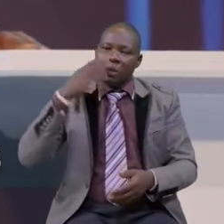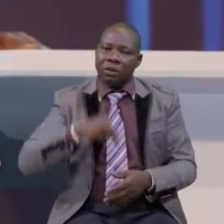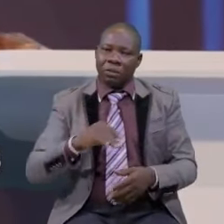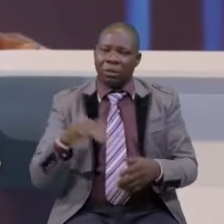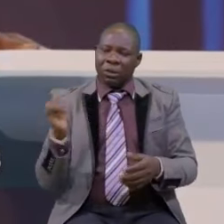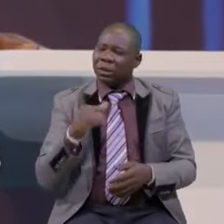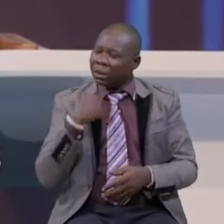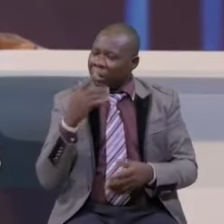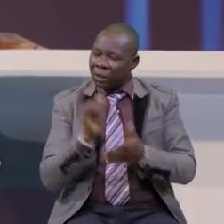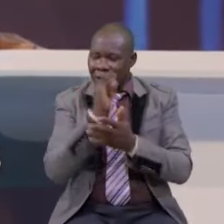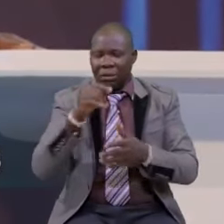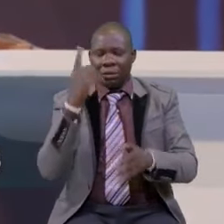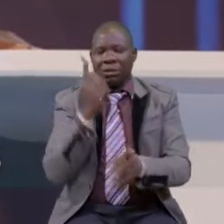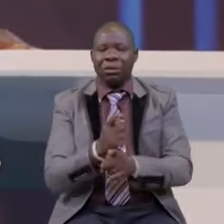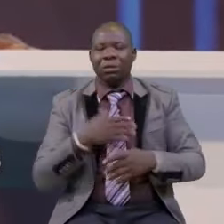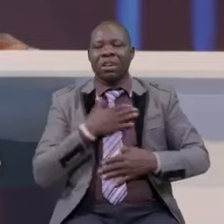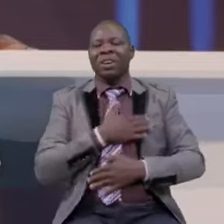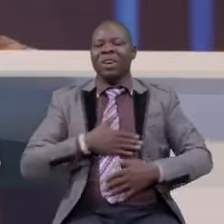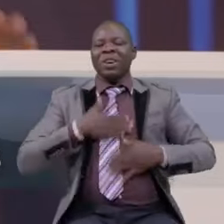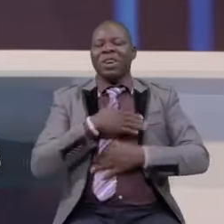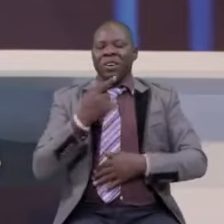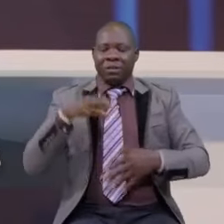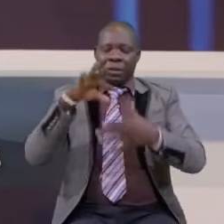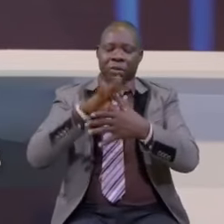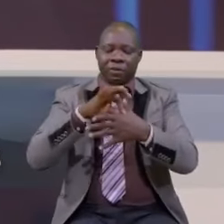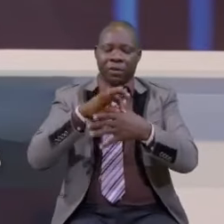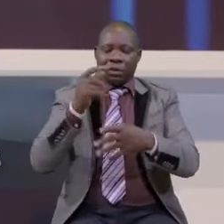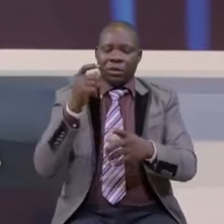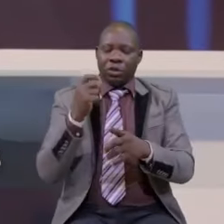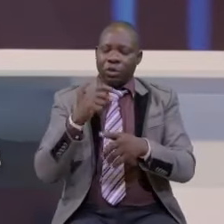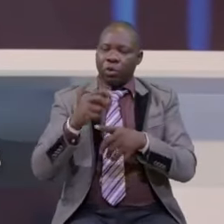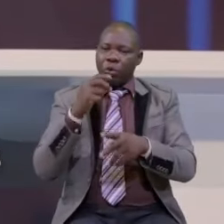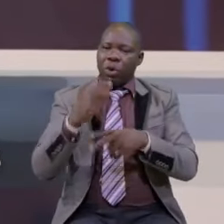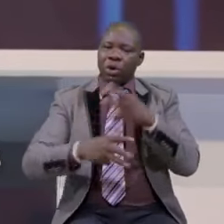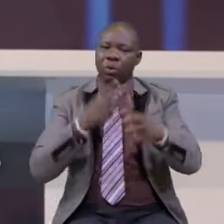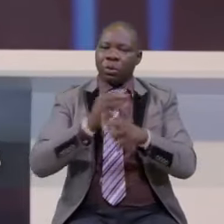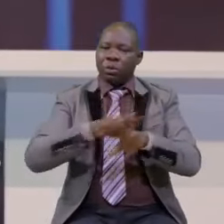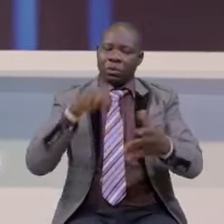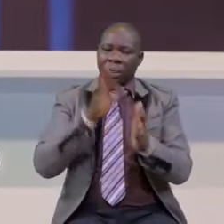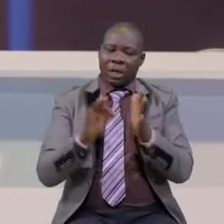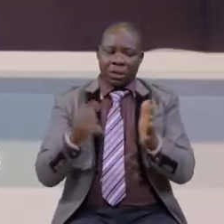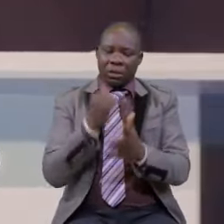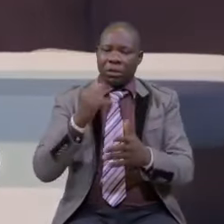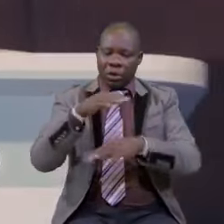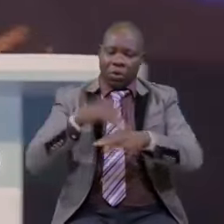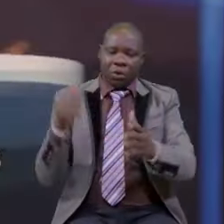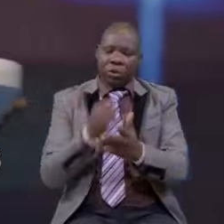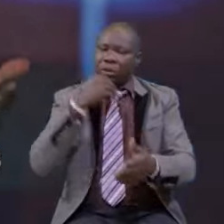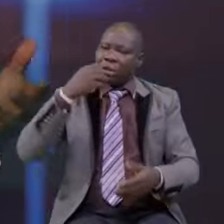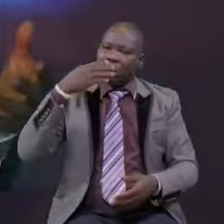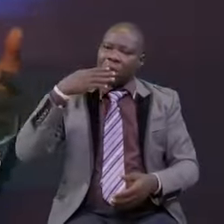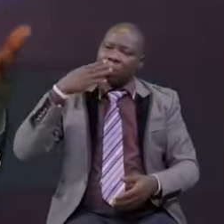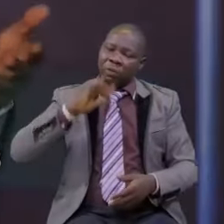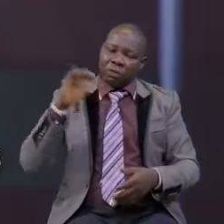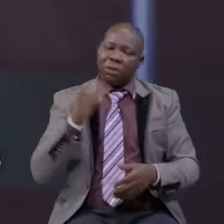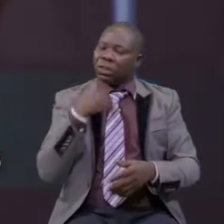just the pleasures of the flesh. The world doesn't count that evil. They say that is your remuneration, what you